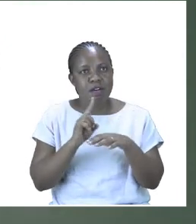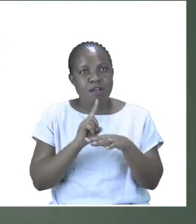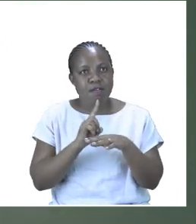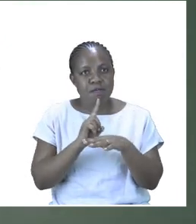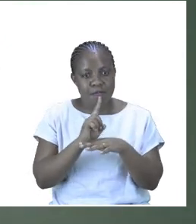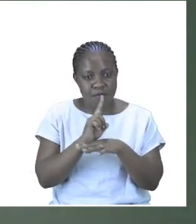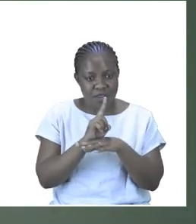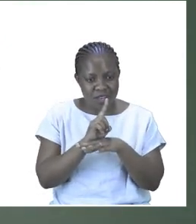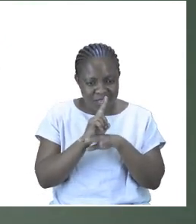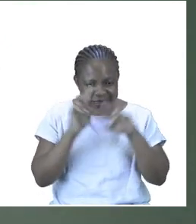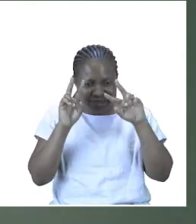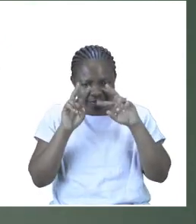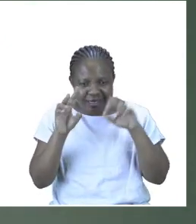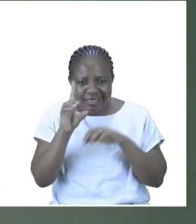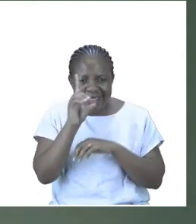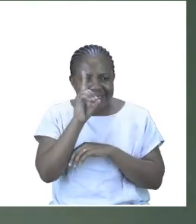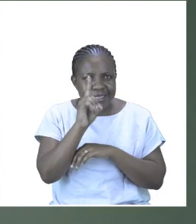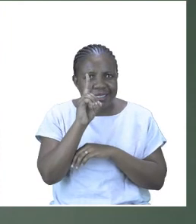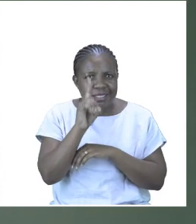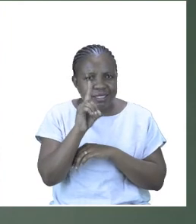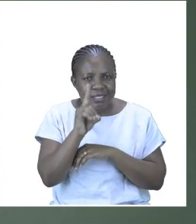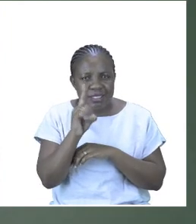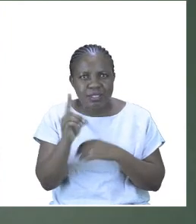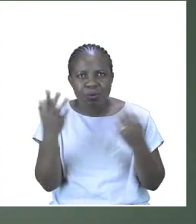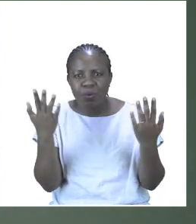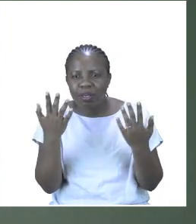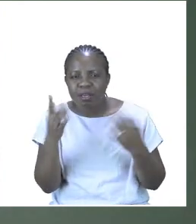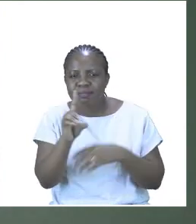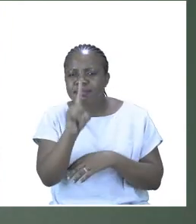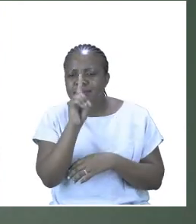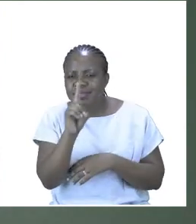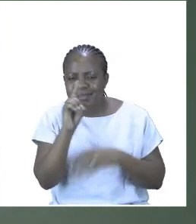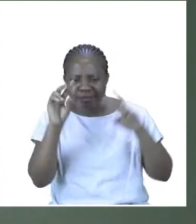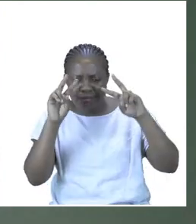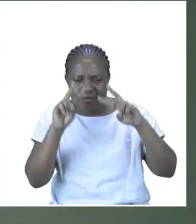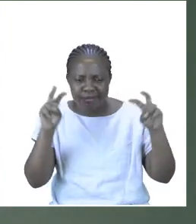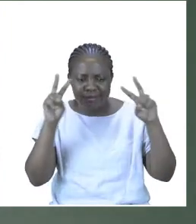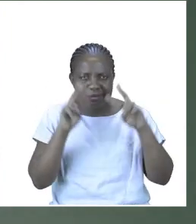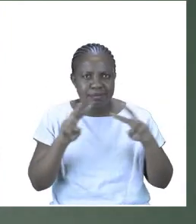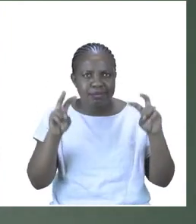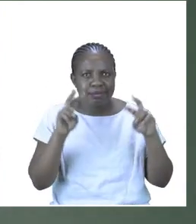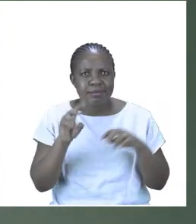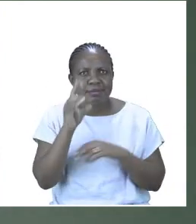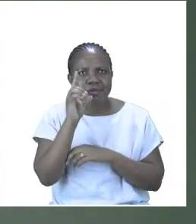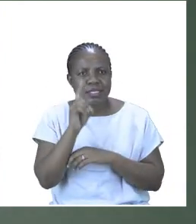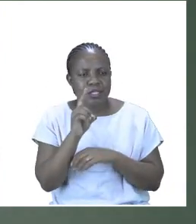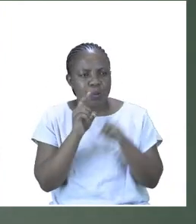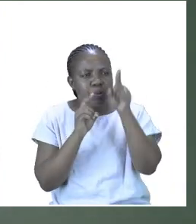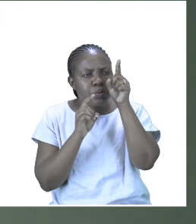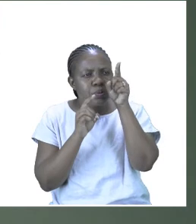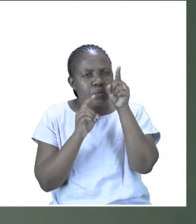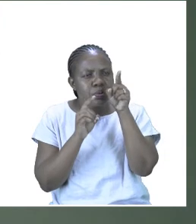That is the only way. So we start with the D. You start by checking with